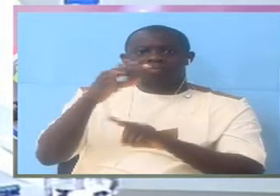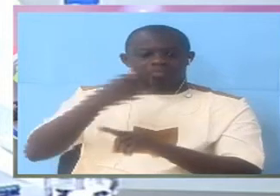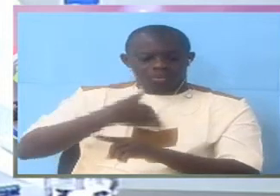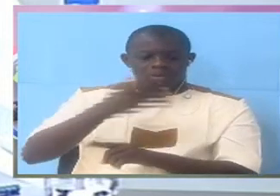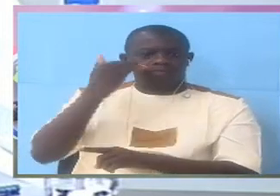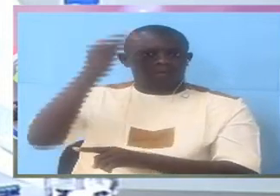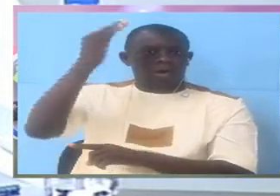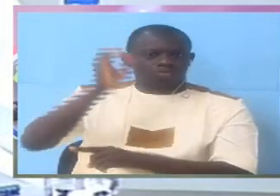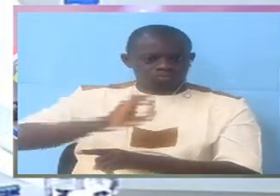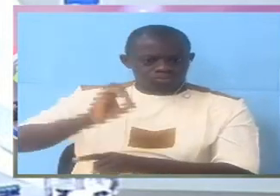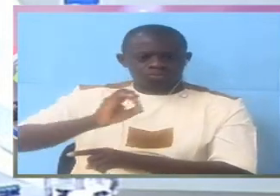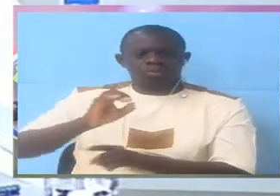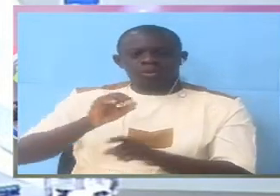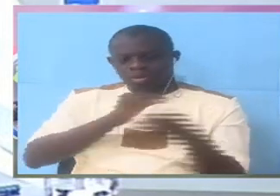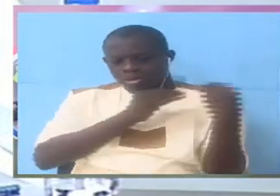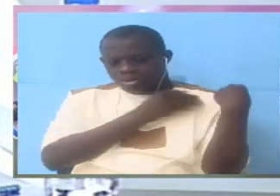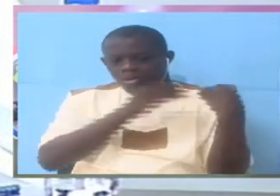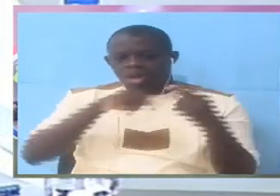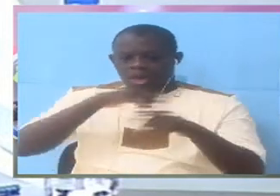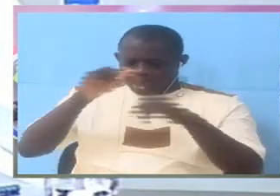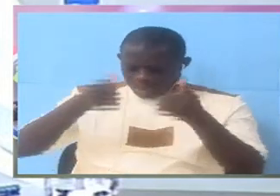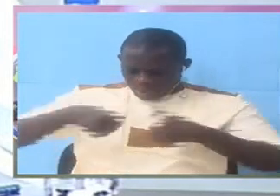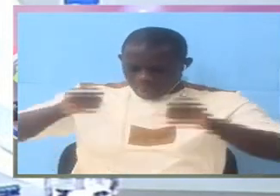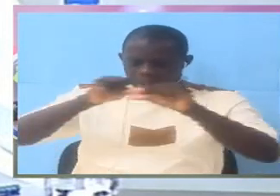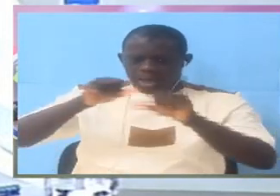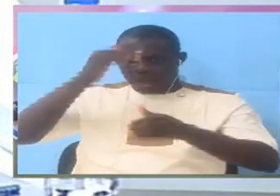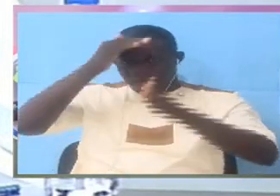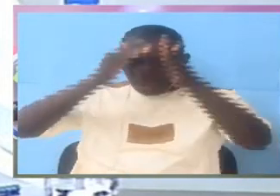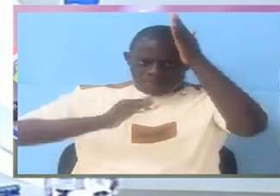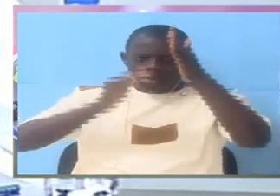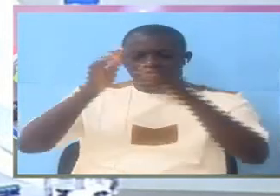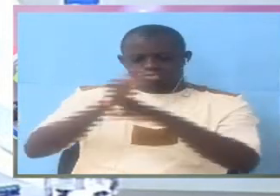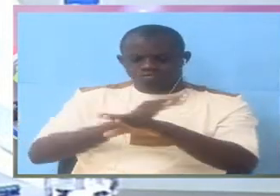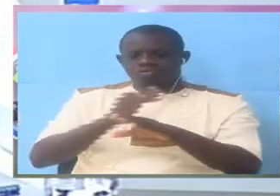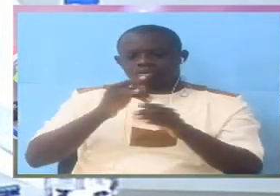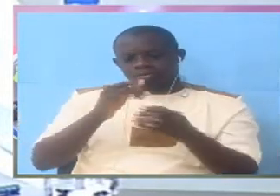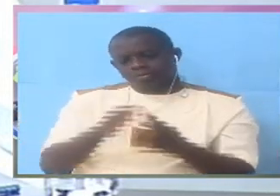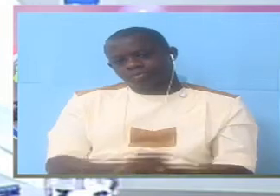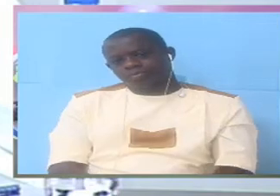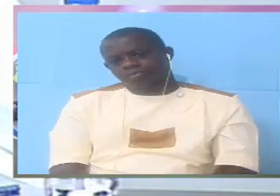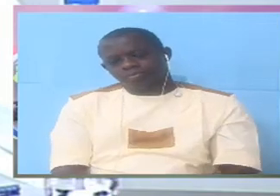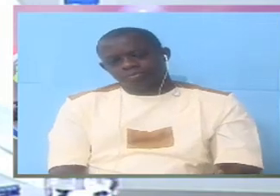is responsible for military. Nimanyina sabanjawani wala mata sojaro la kual.